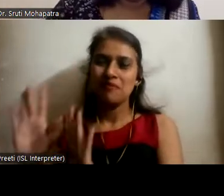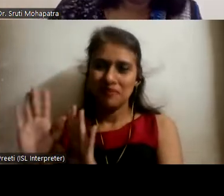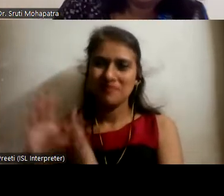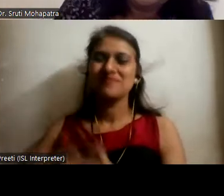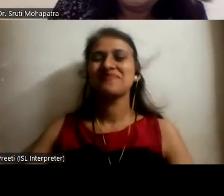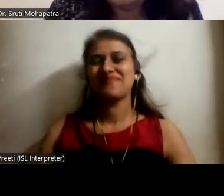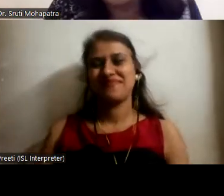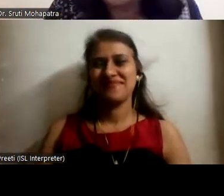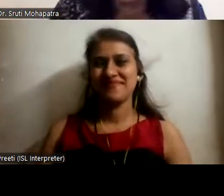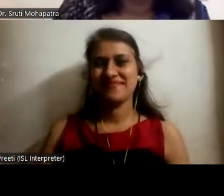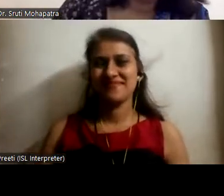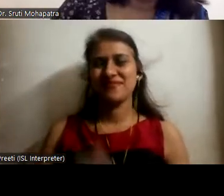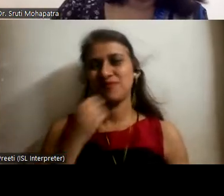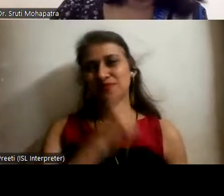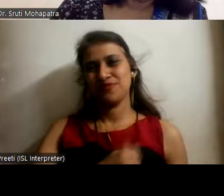Yes.